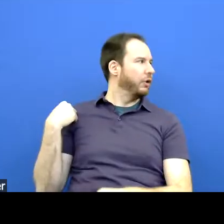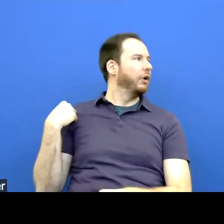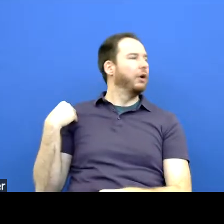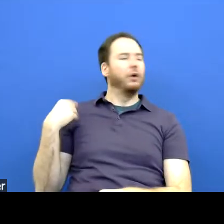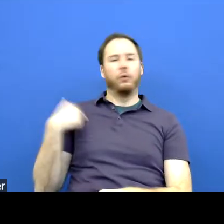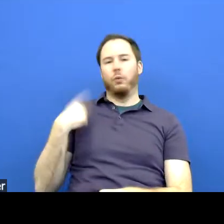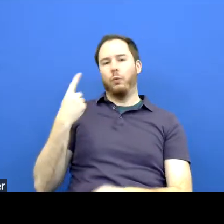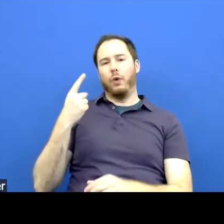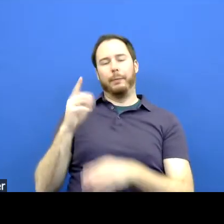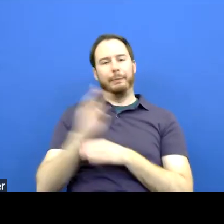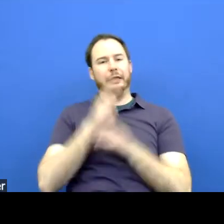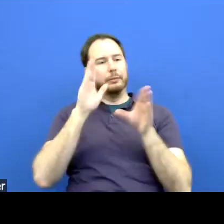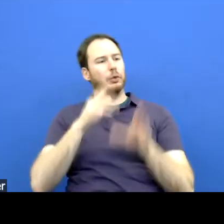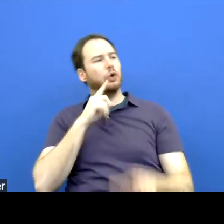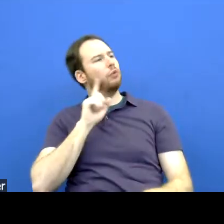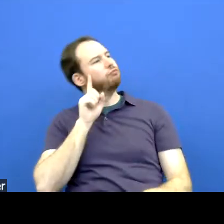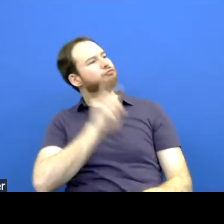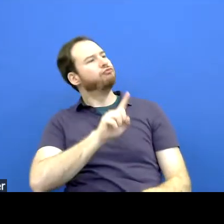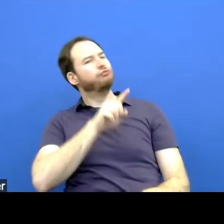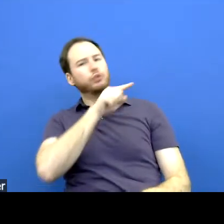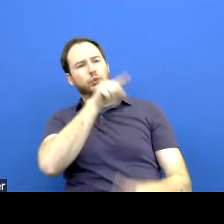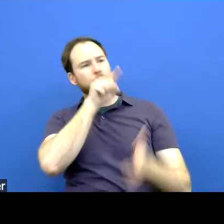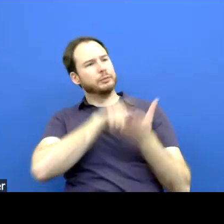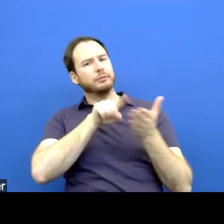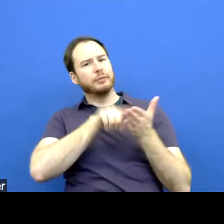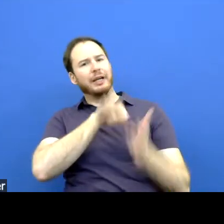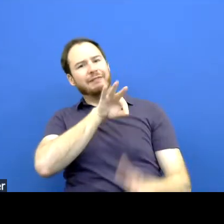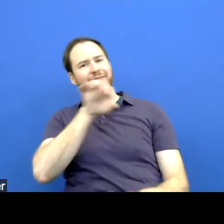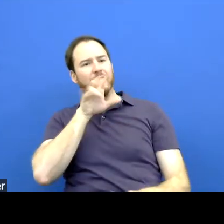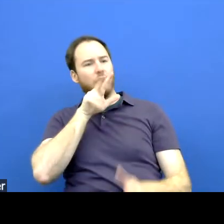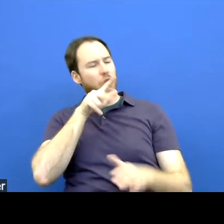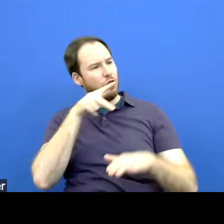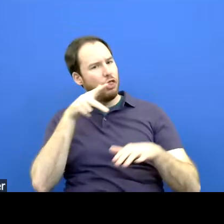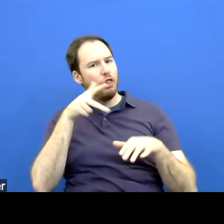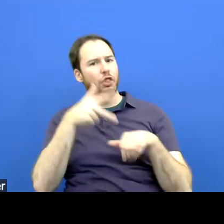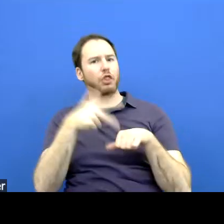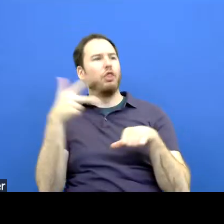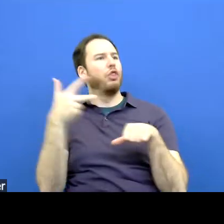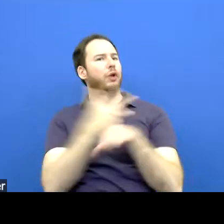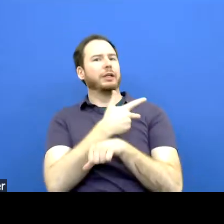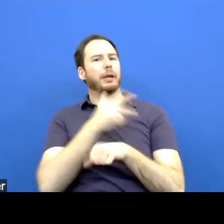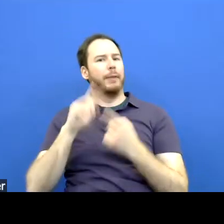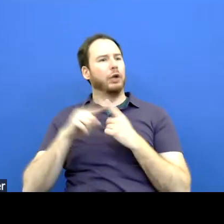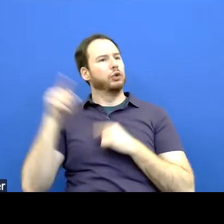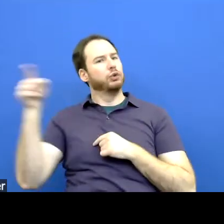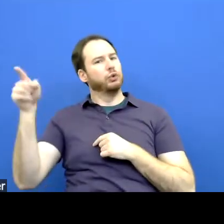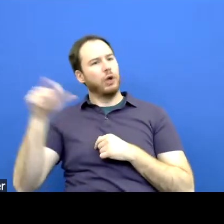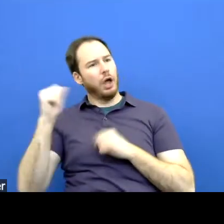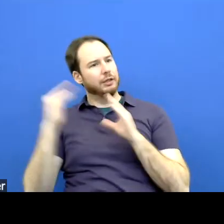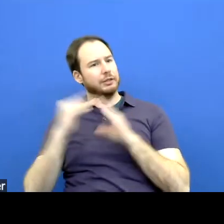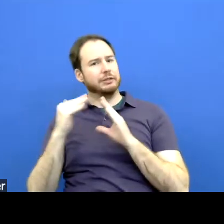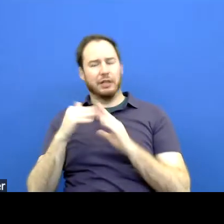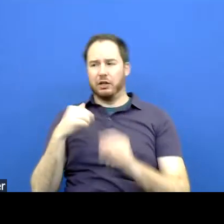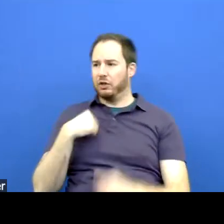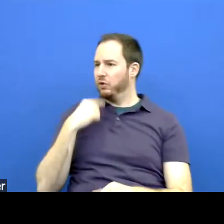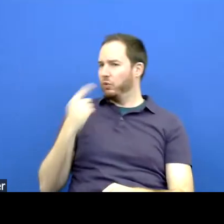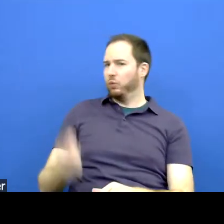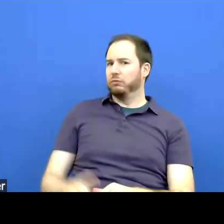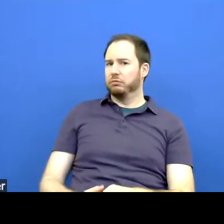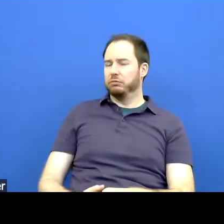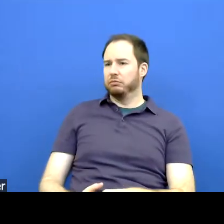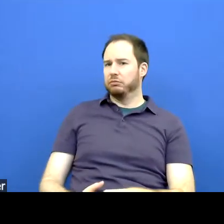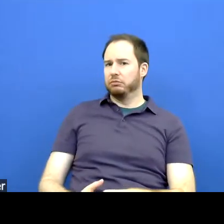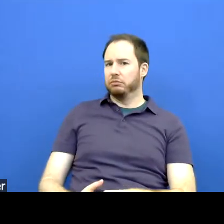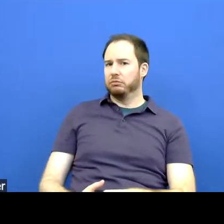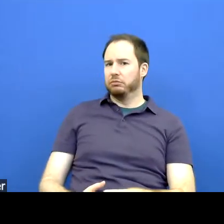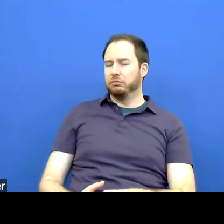business person who came in and said, well, your inspection fees are 3 times the cost of the inspection fees in this other town. I said, and oh, by